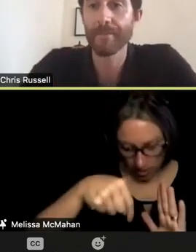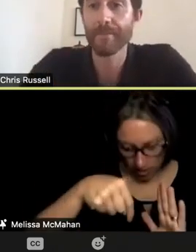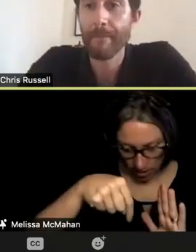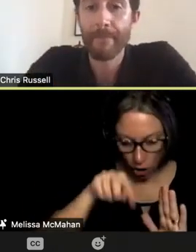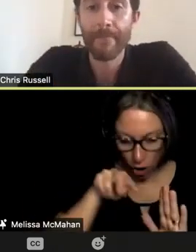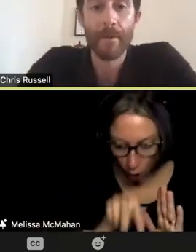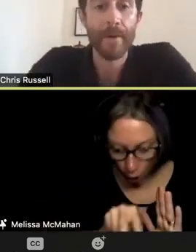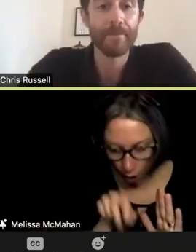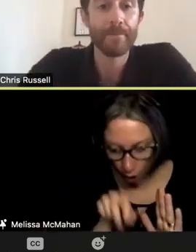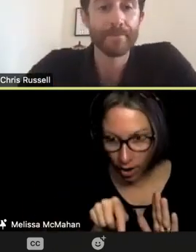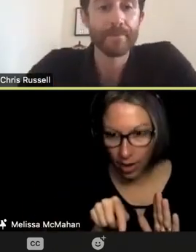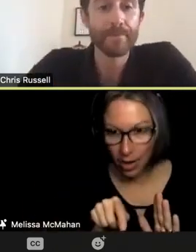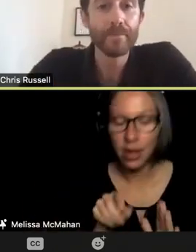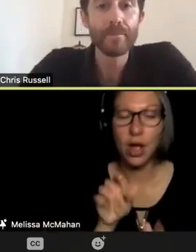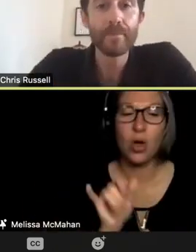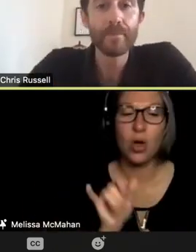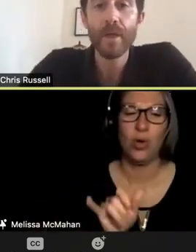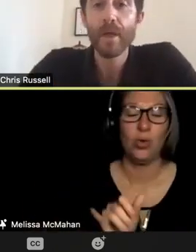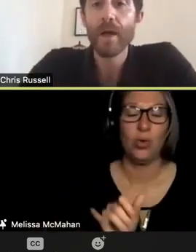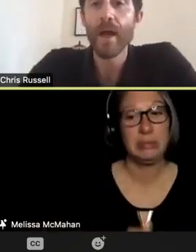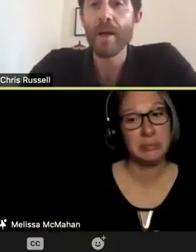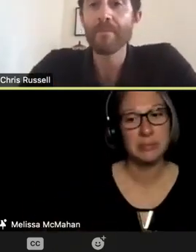specific. Okay.